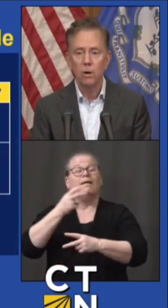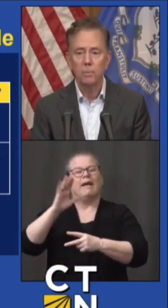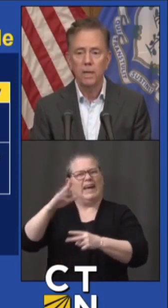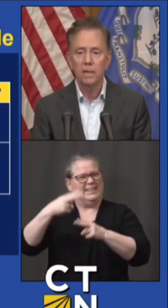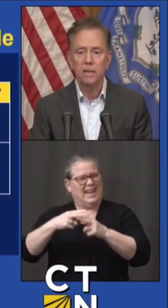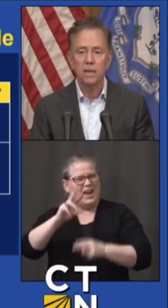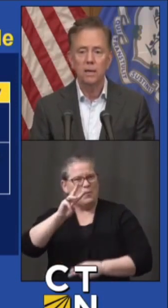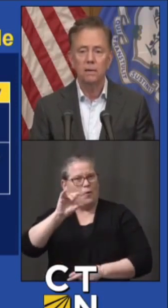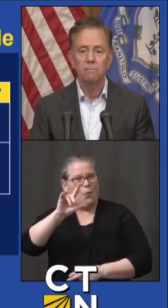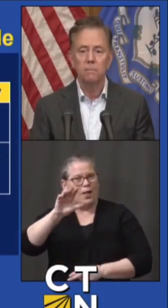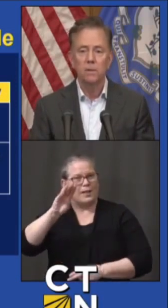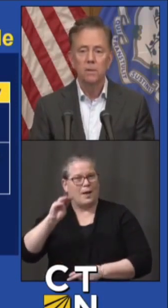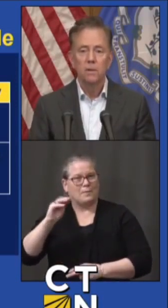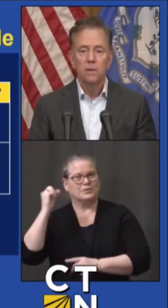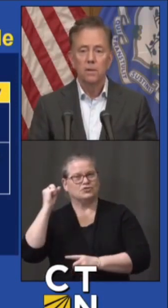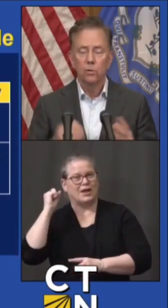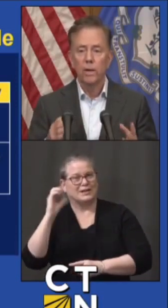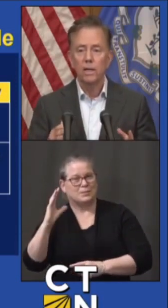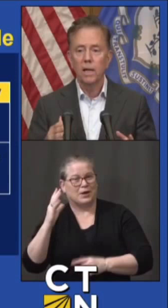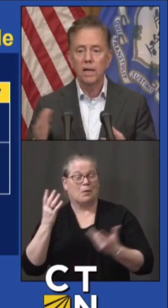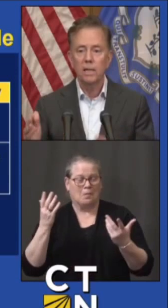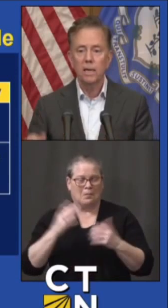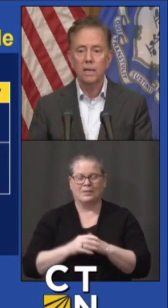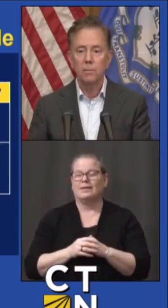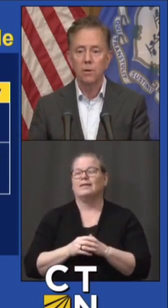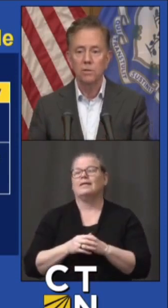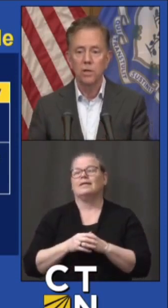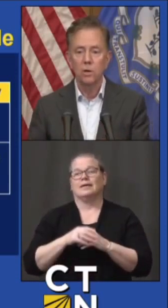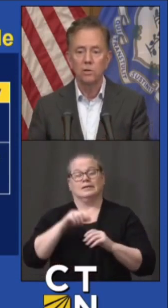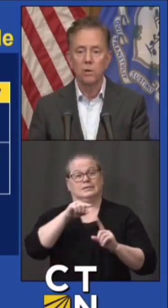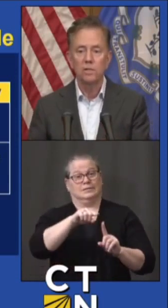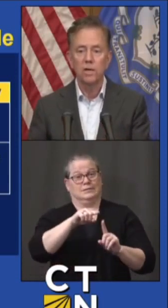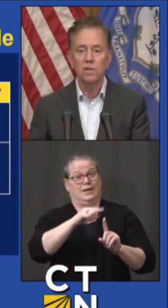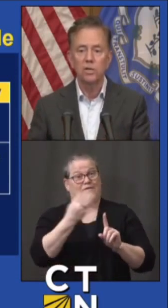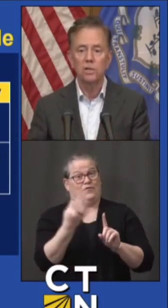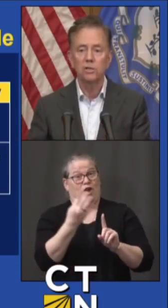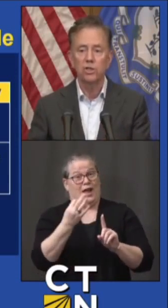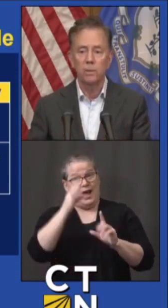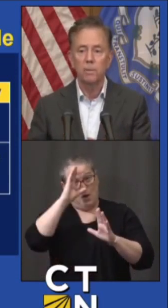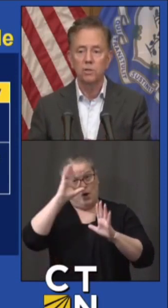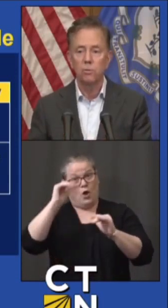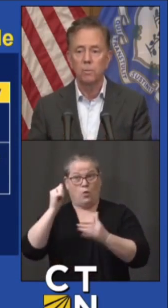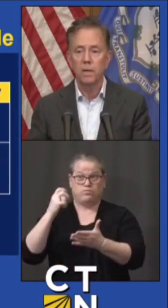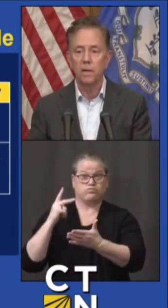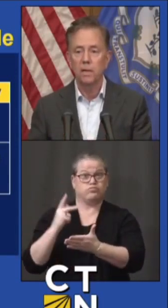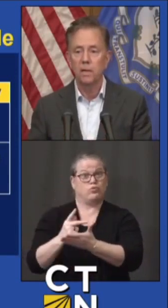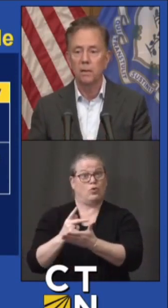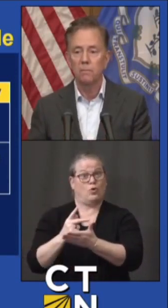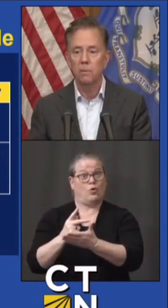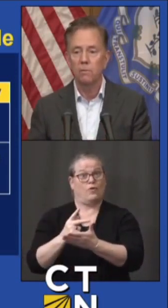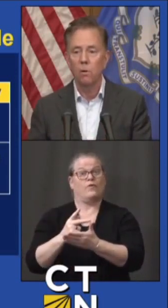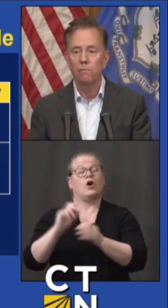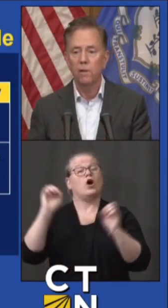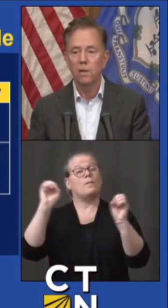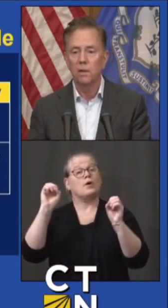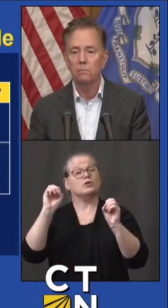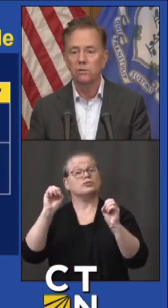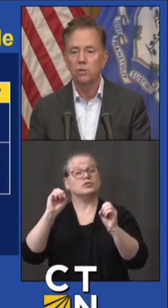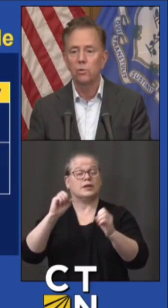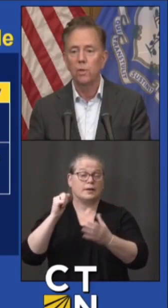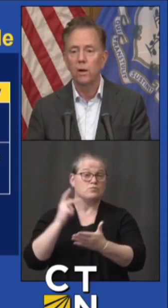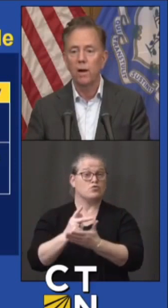Friday, we hope to get the green light and the emergency authorization. Shipments will begin